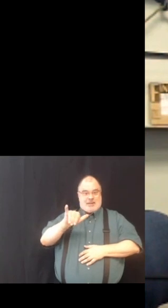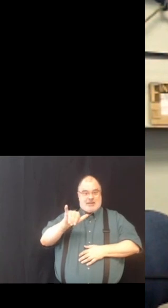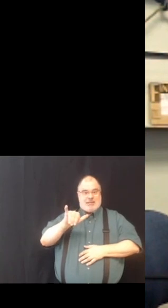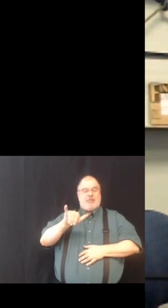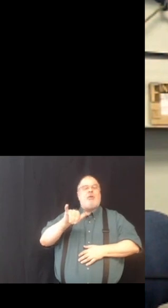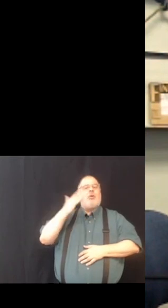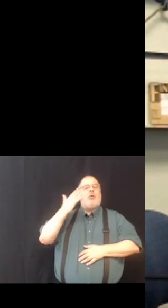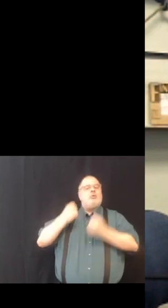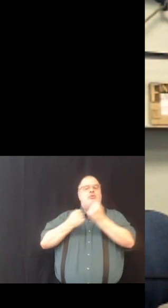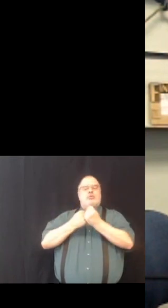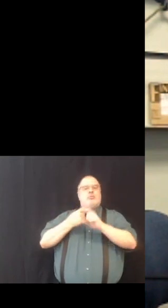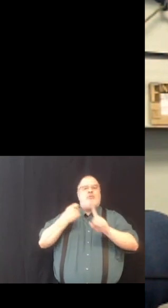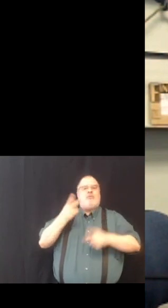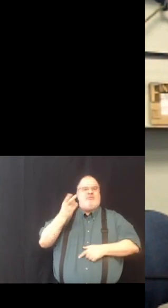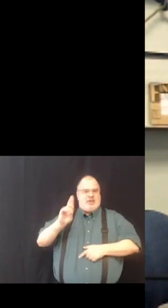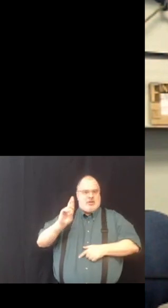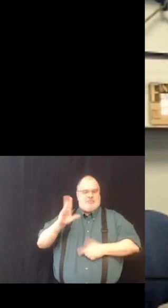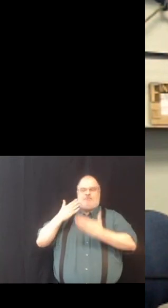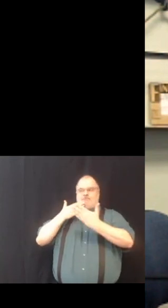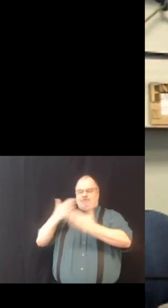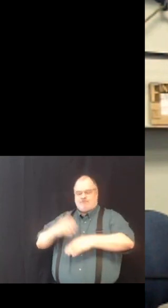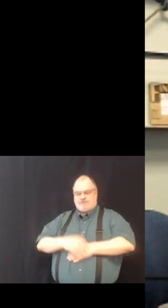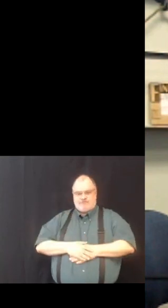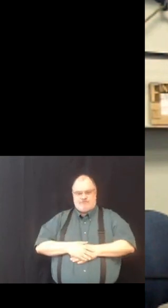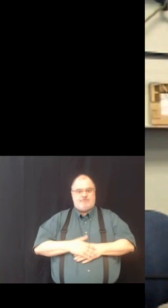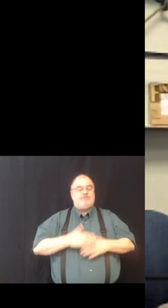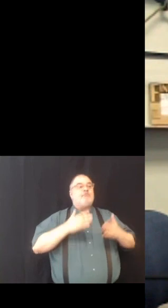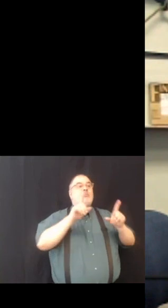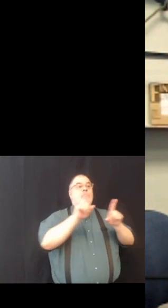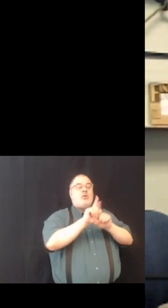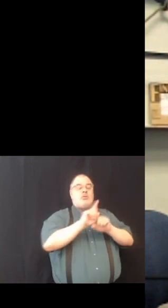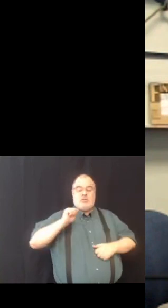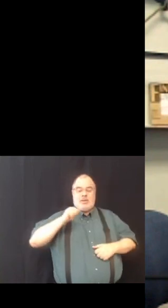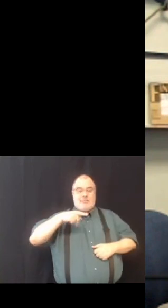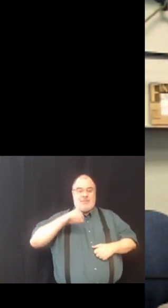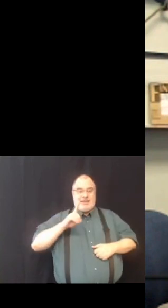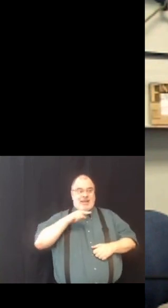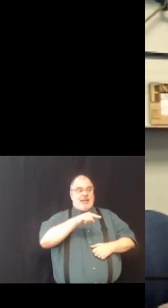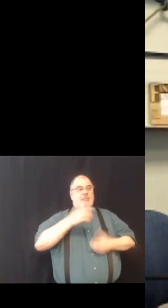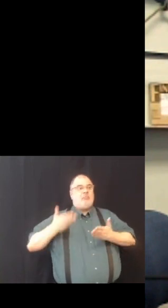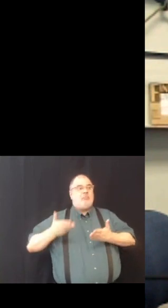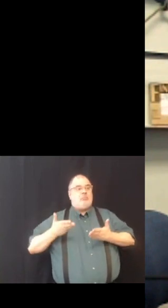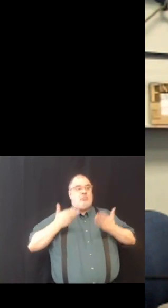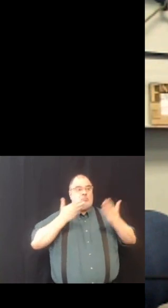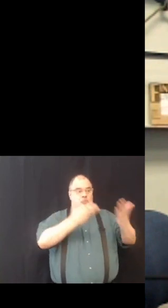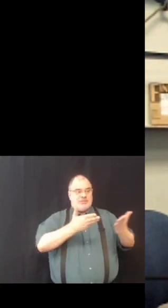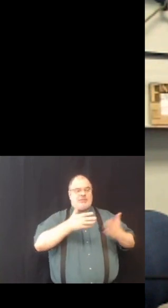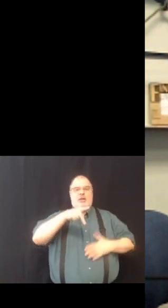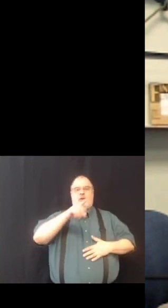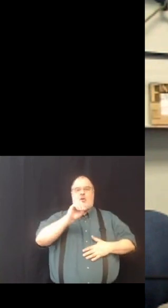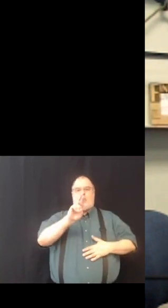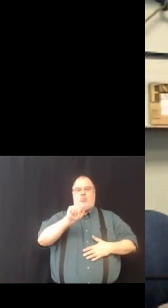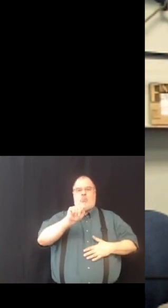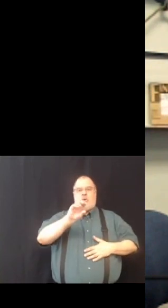recognize the Able Trust for sponsoring business portfolios for our speakers today and other job seekers with disabilities. We extend